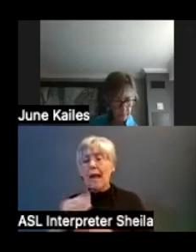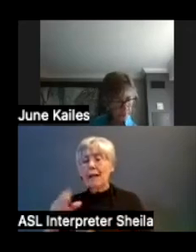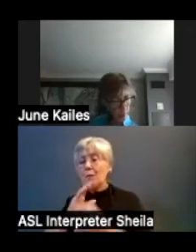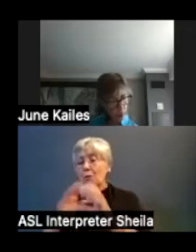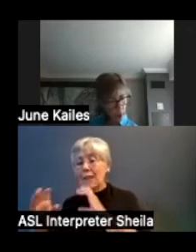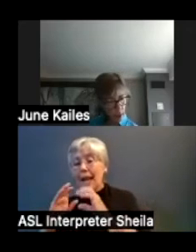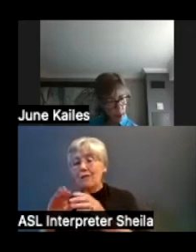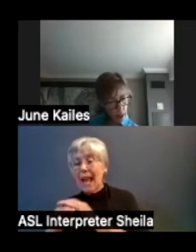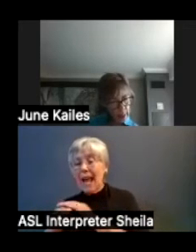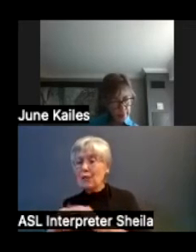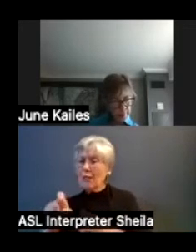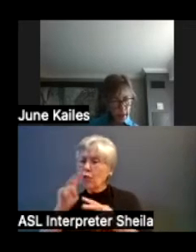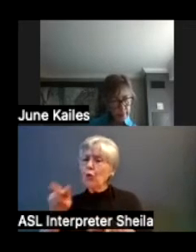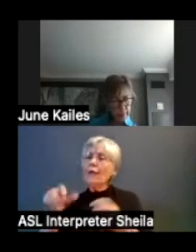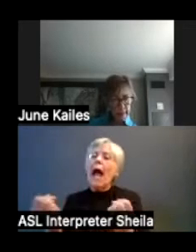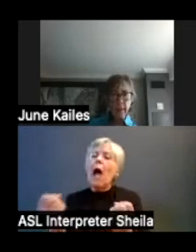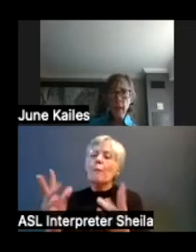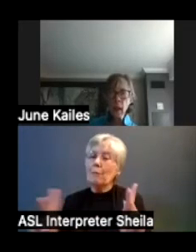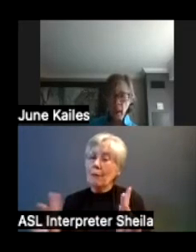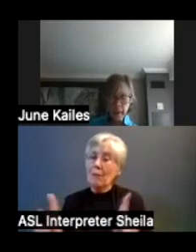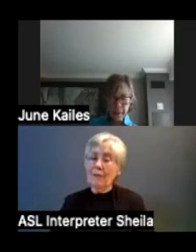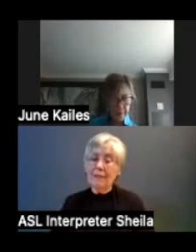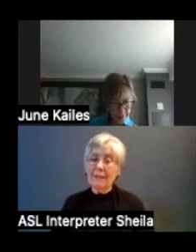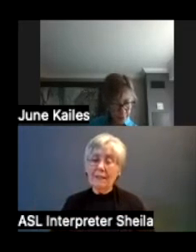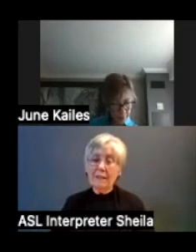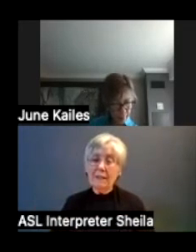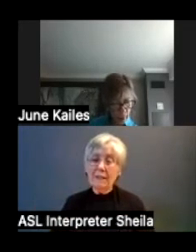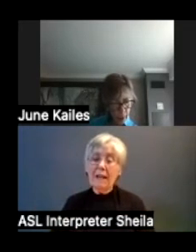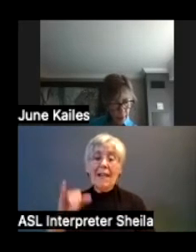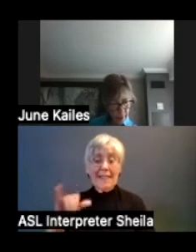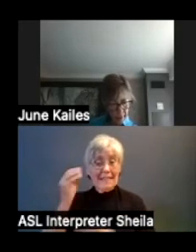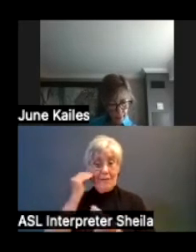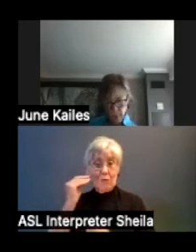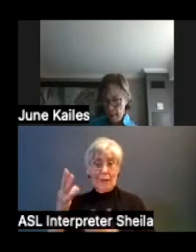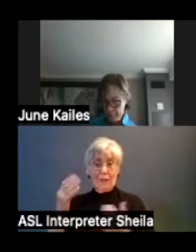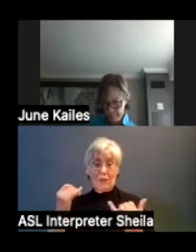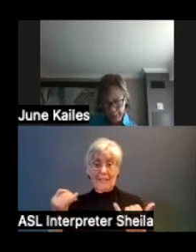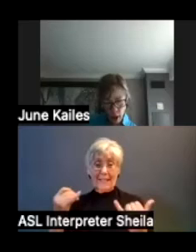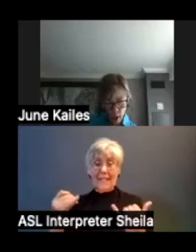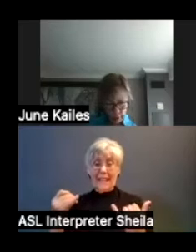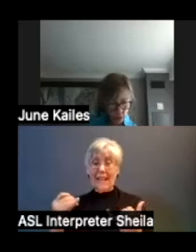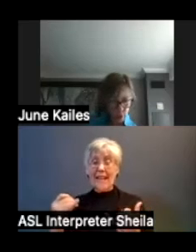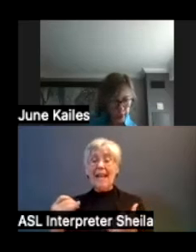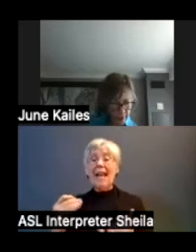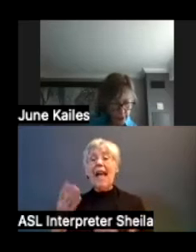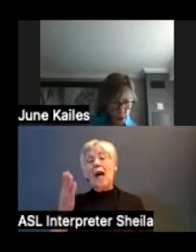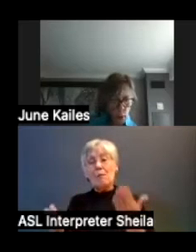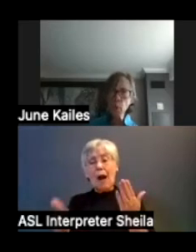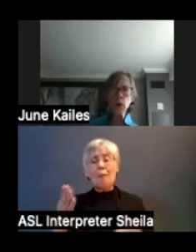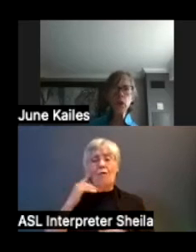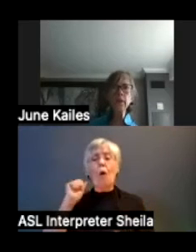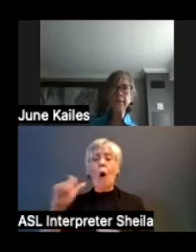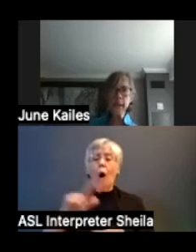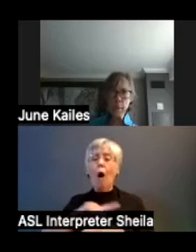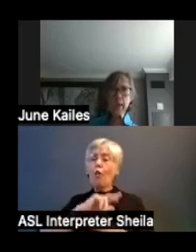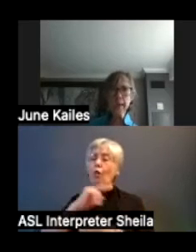access. This content today, and probably for all your 3 days,